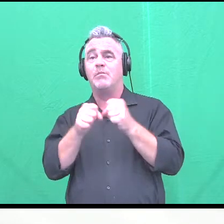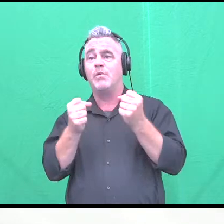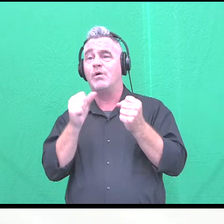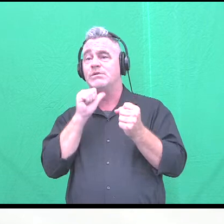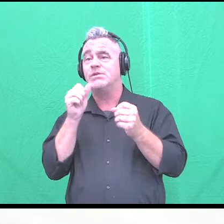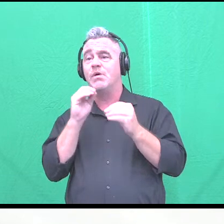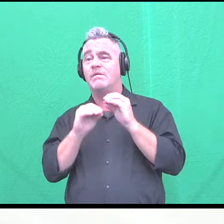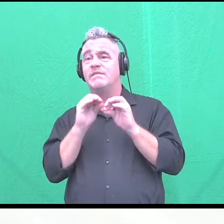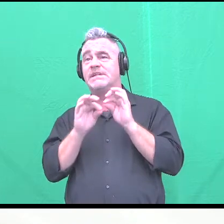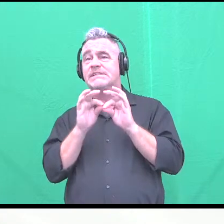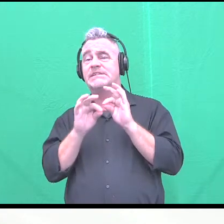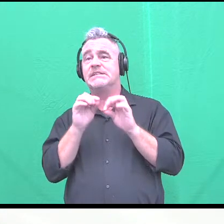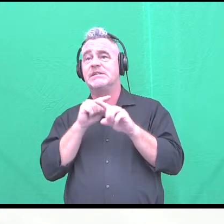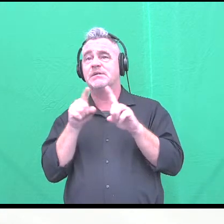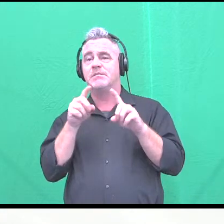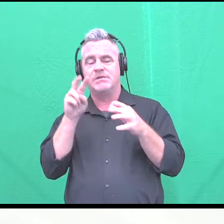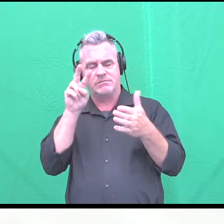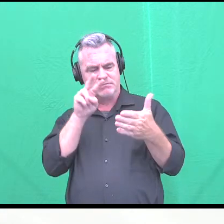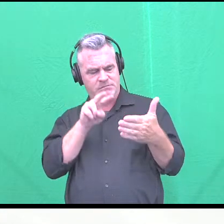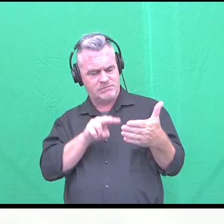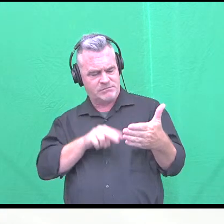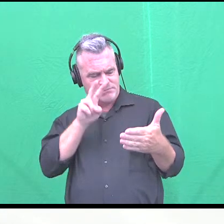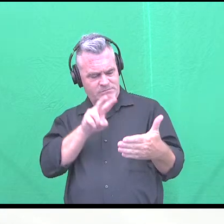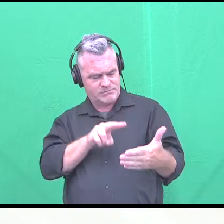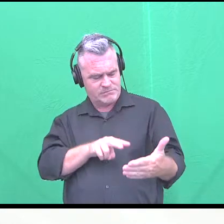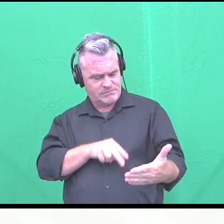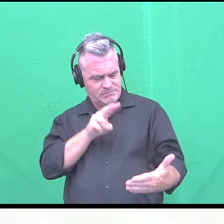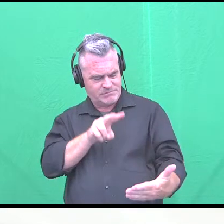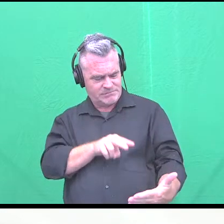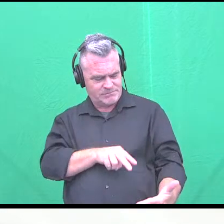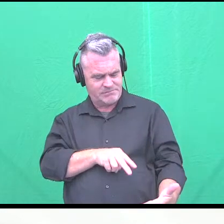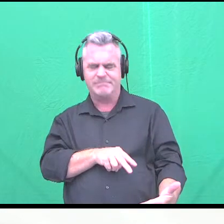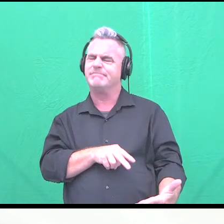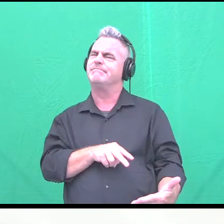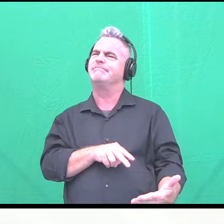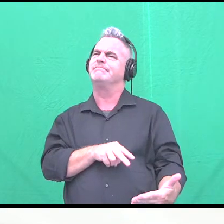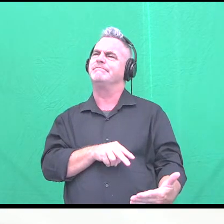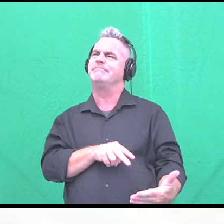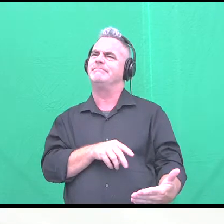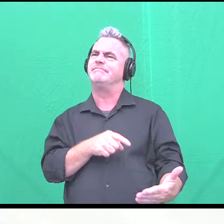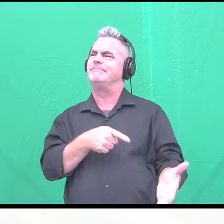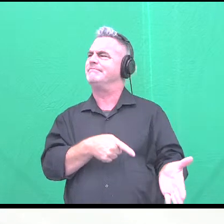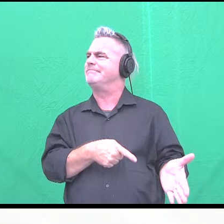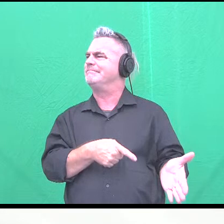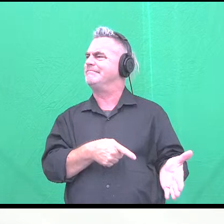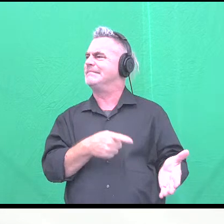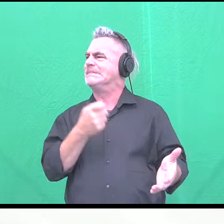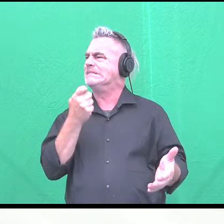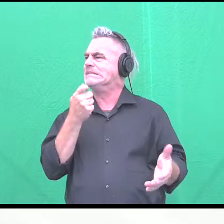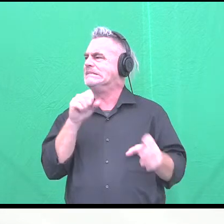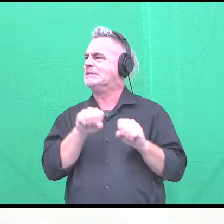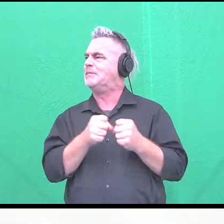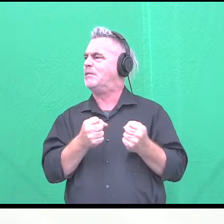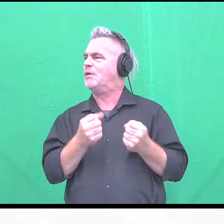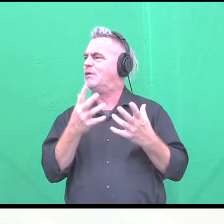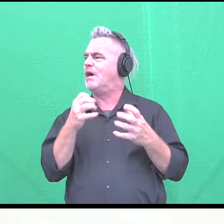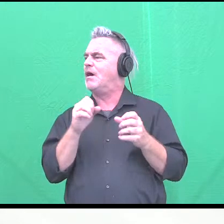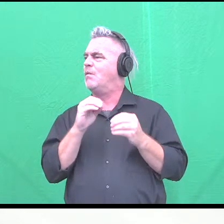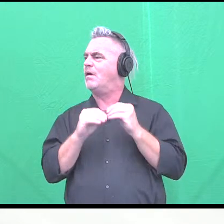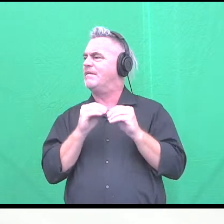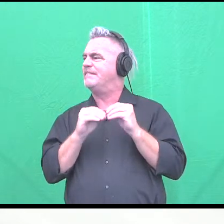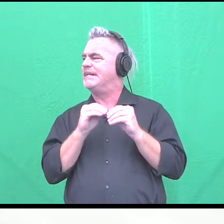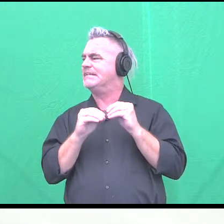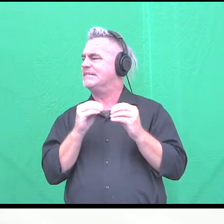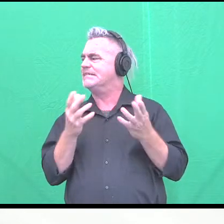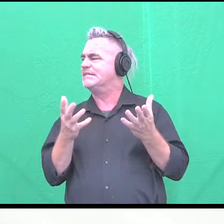was going through this report, after I already revised it, I'm thinking, I think this is a little broke and I would like to work on fixing it. And